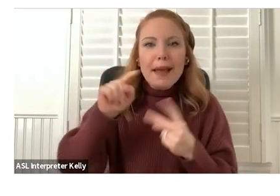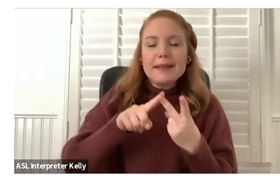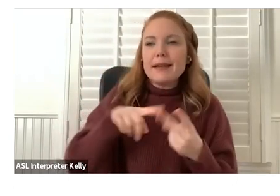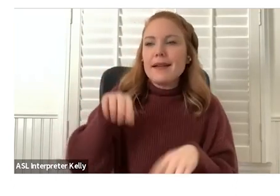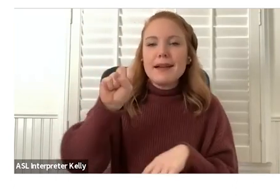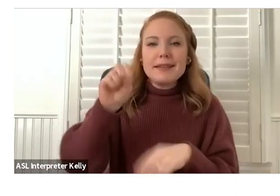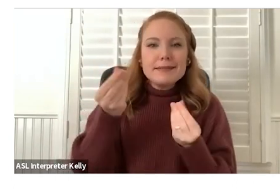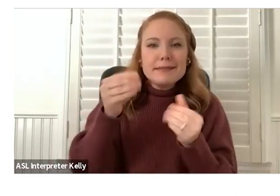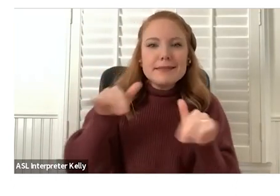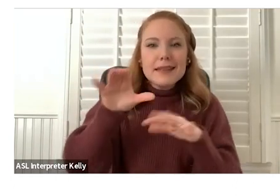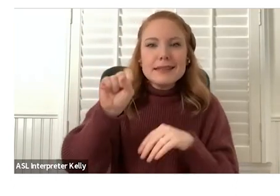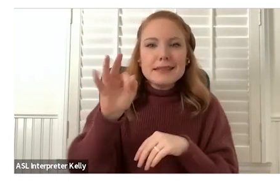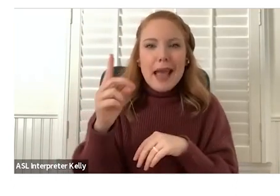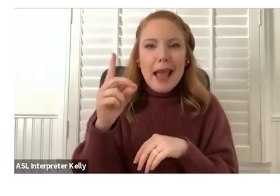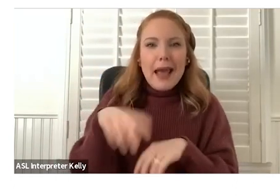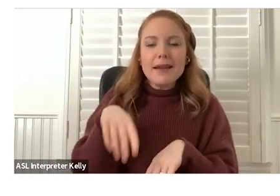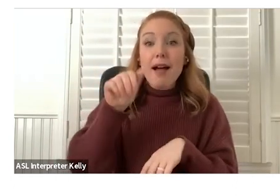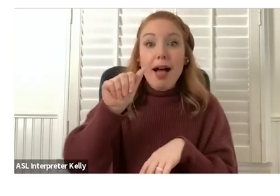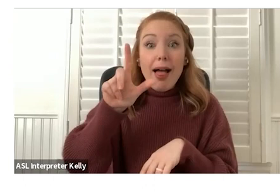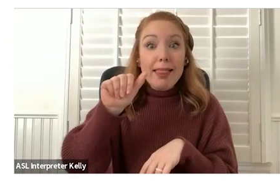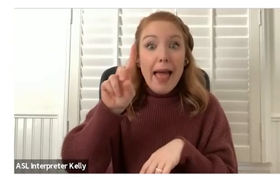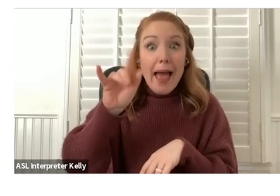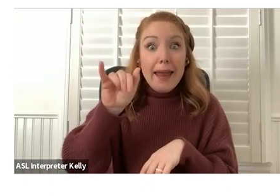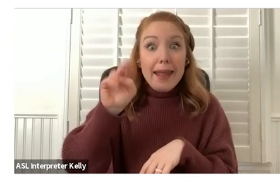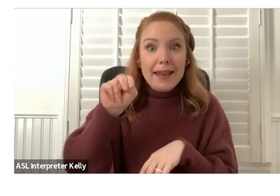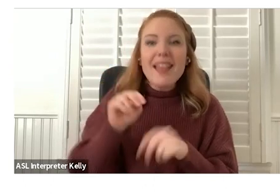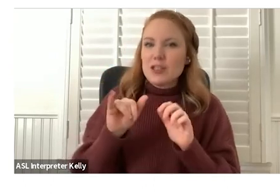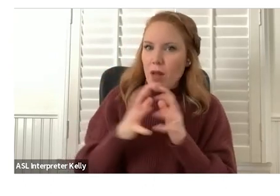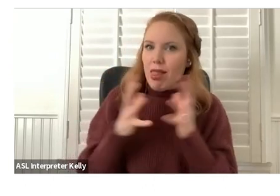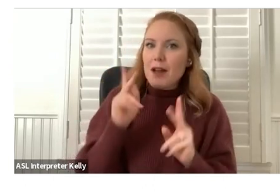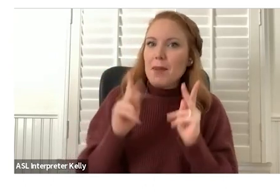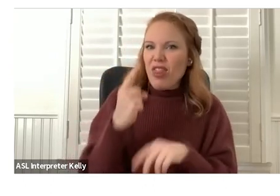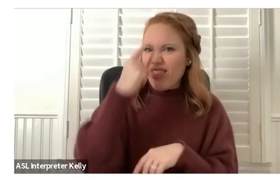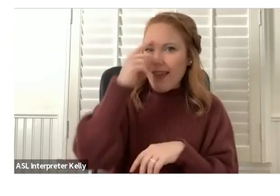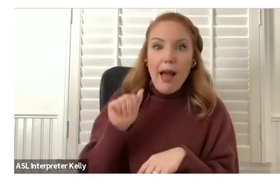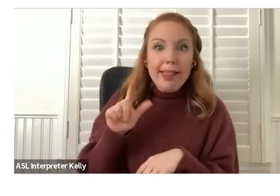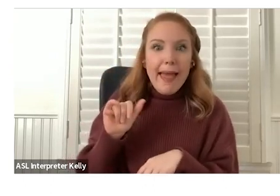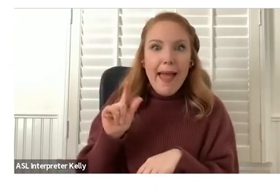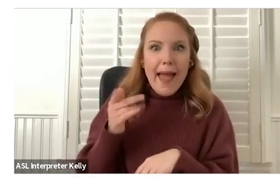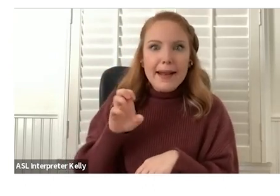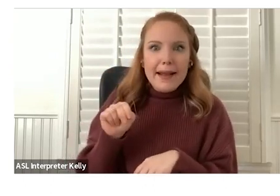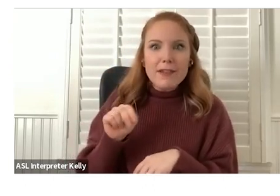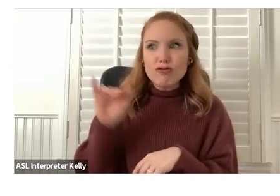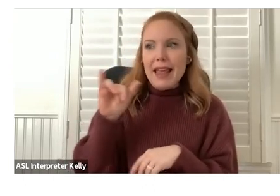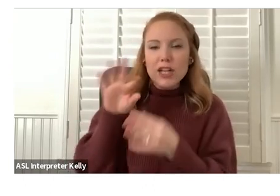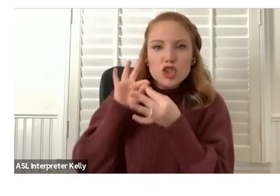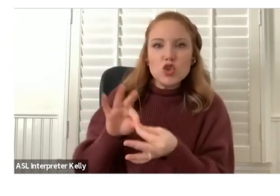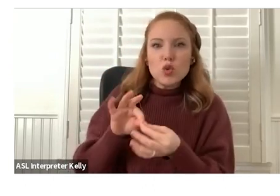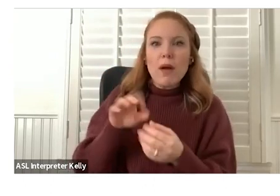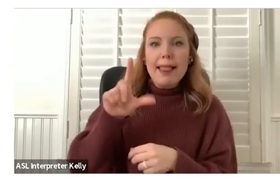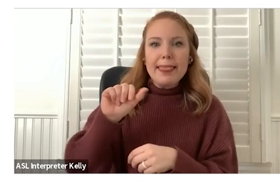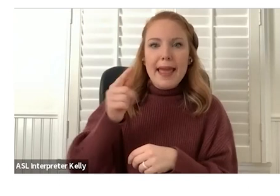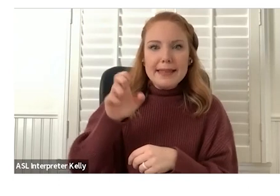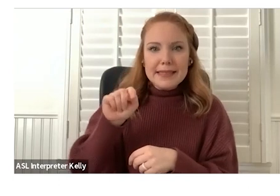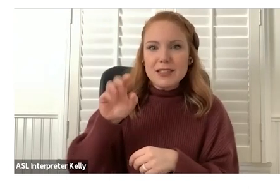an encounter or a mission. So it could be, a cultural encounter between East and West, or it could be